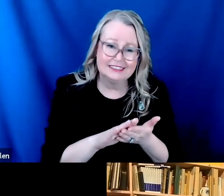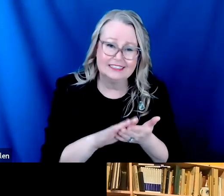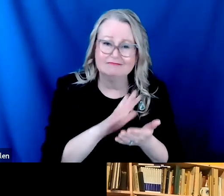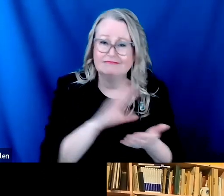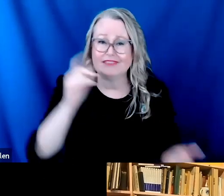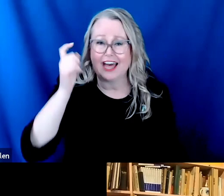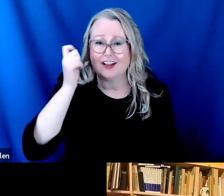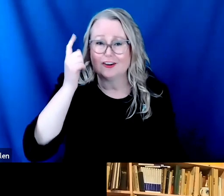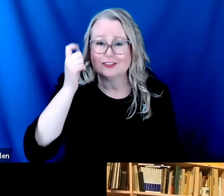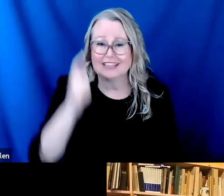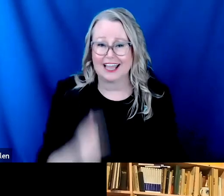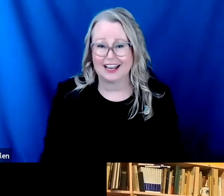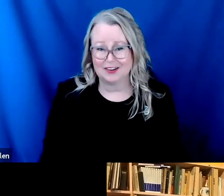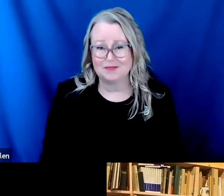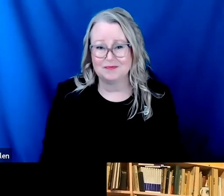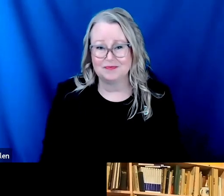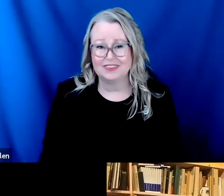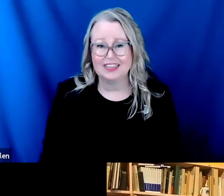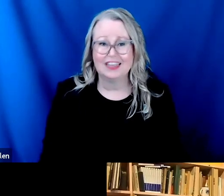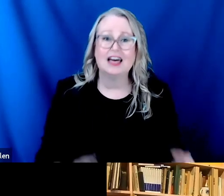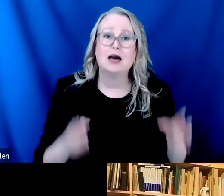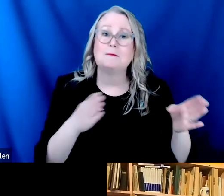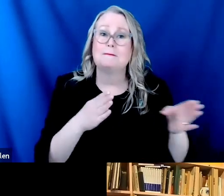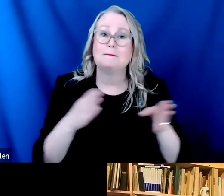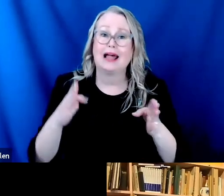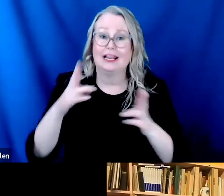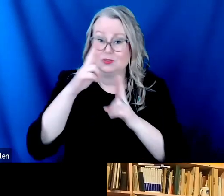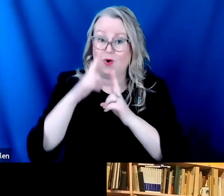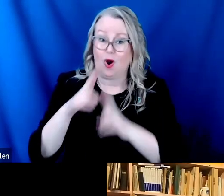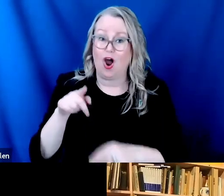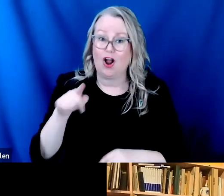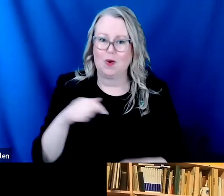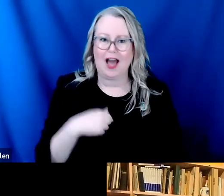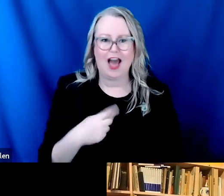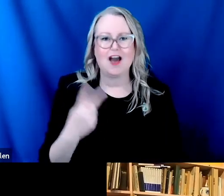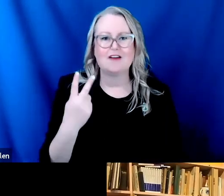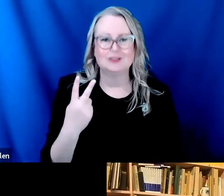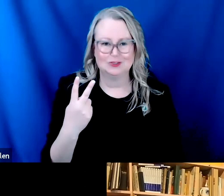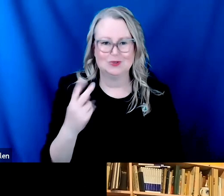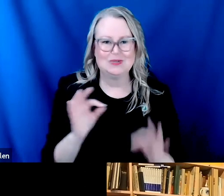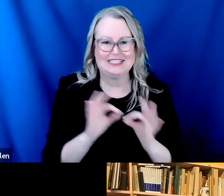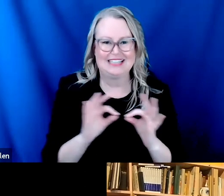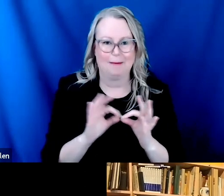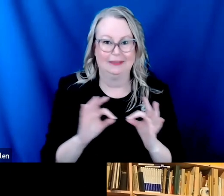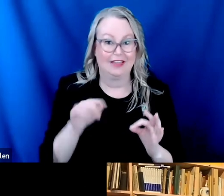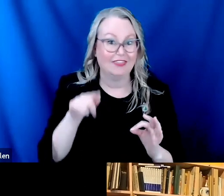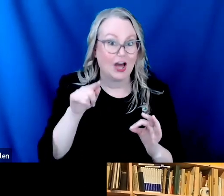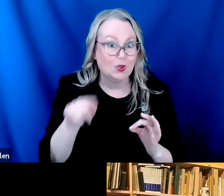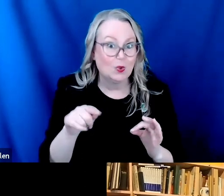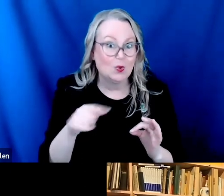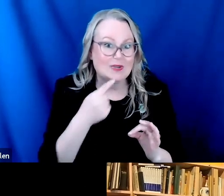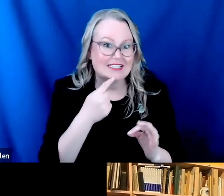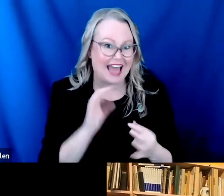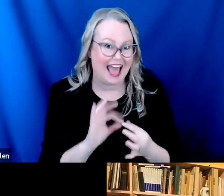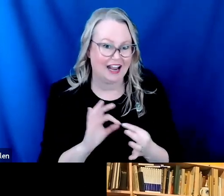As we agreed in the planning of this presentation, I would like to close by reading two statements that you recently made that capture